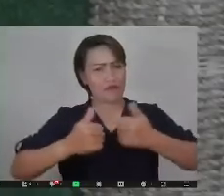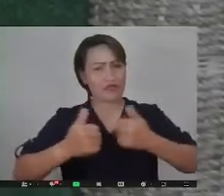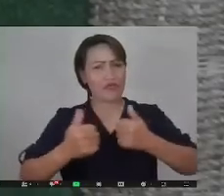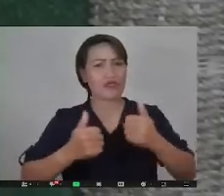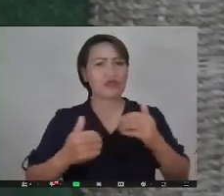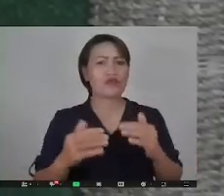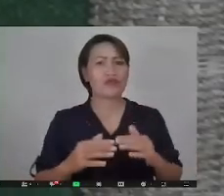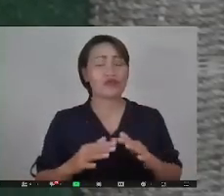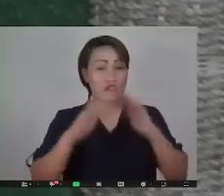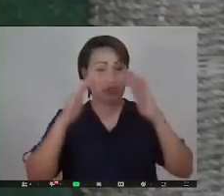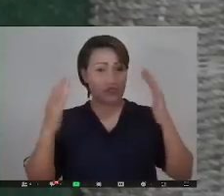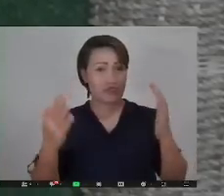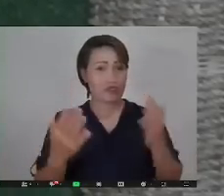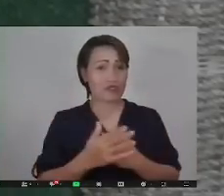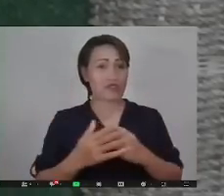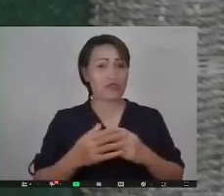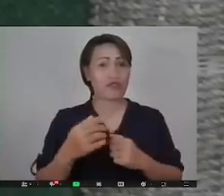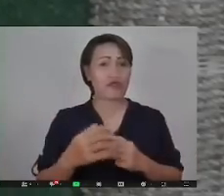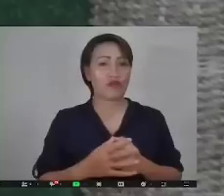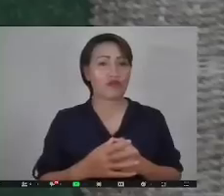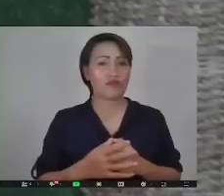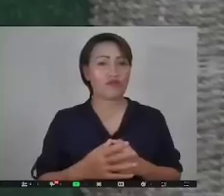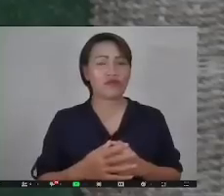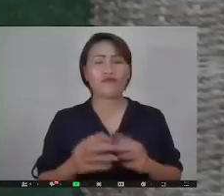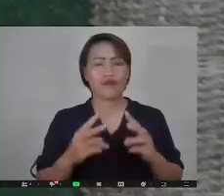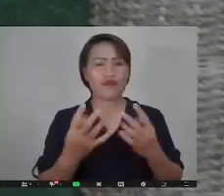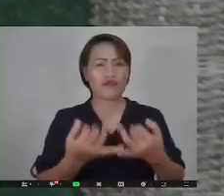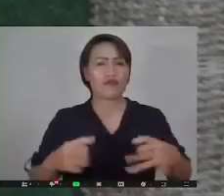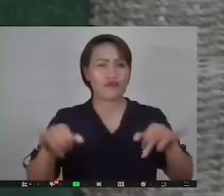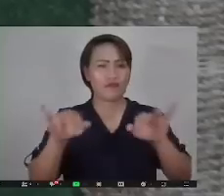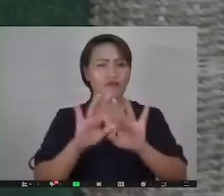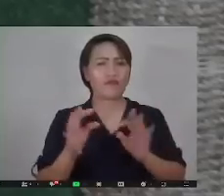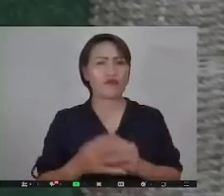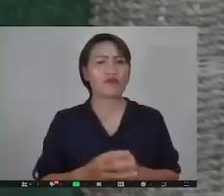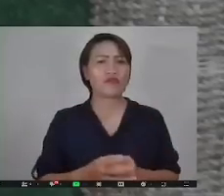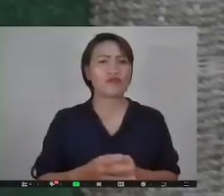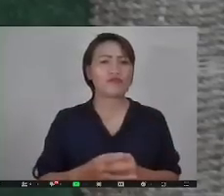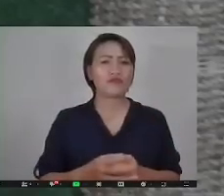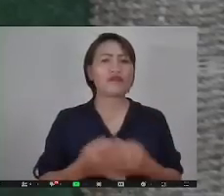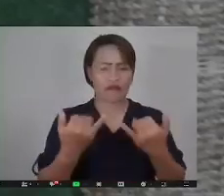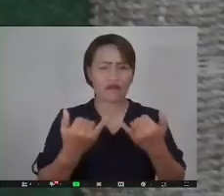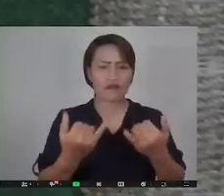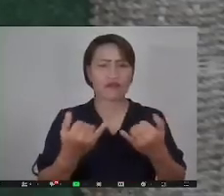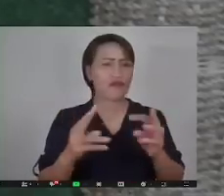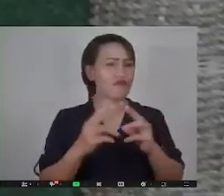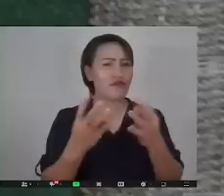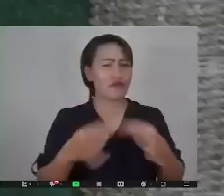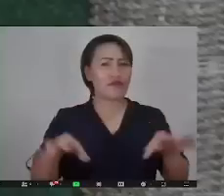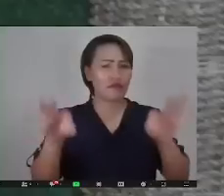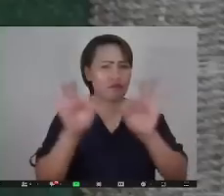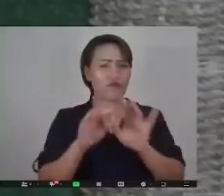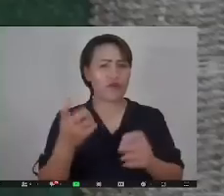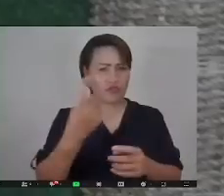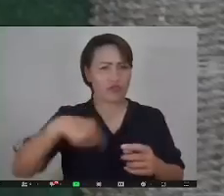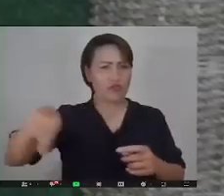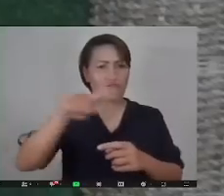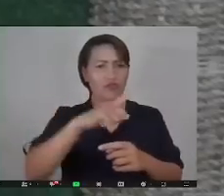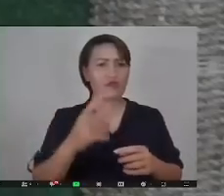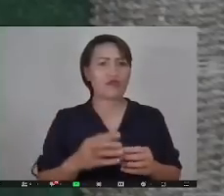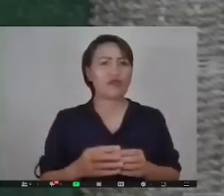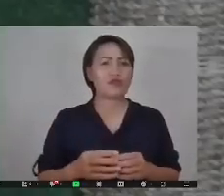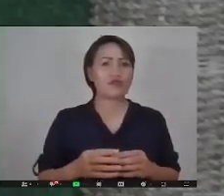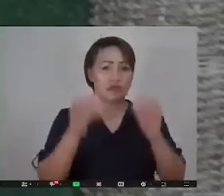is why itong NSTF nating ito is significantly very important for us kids and teachers here in the basic